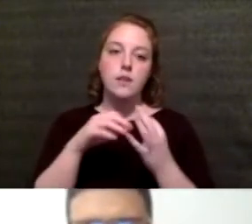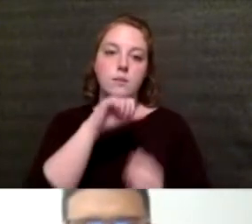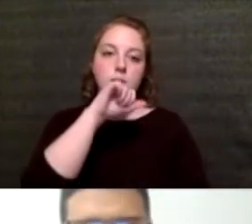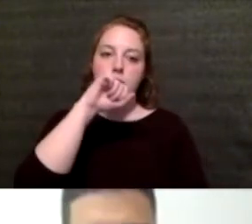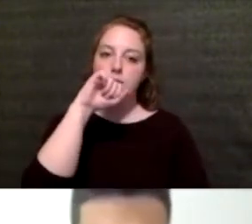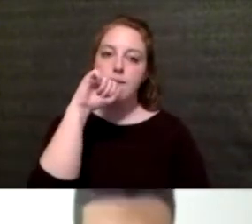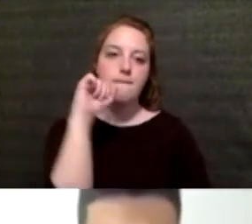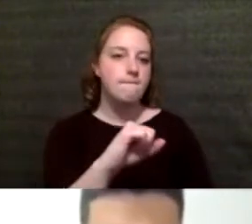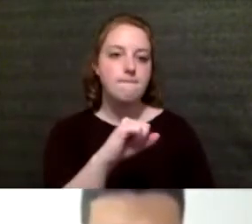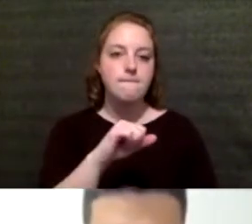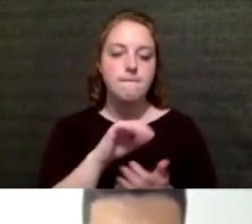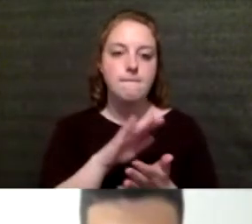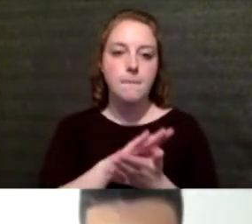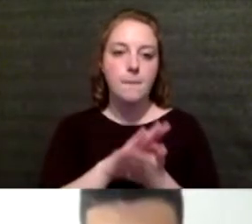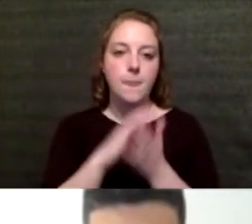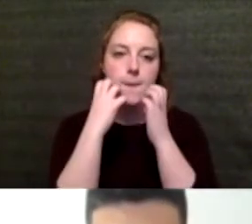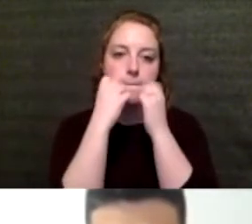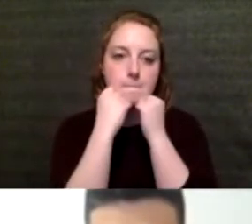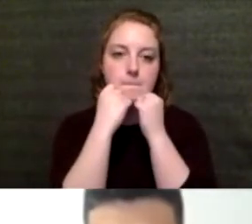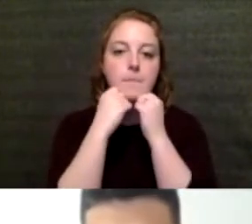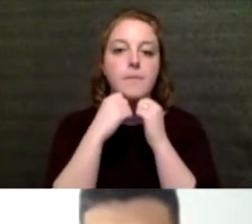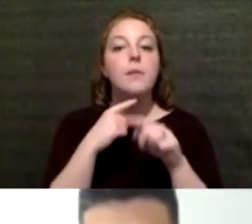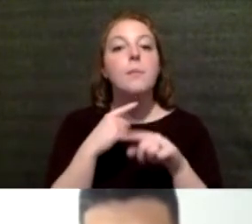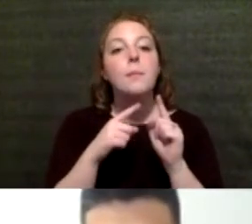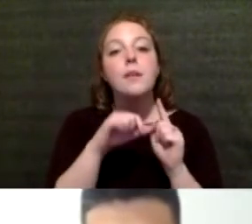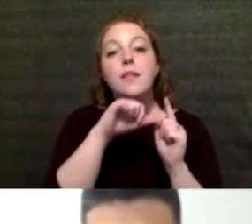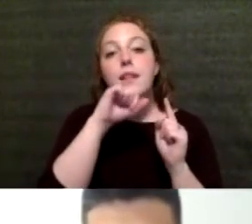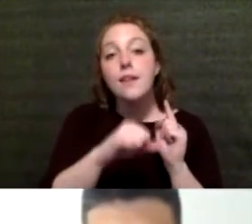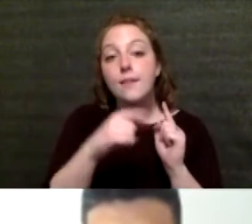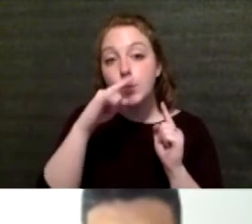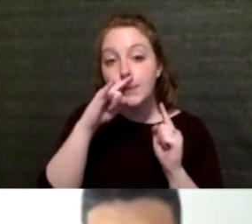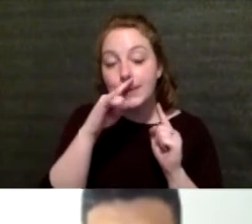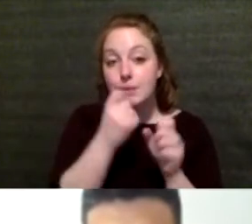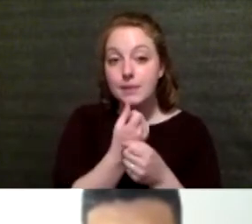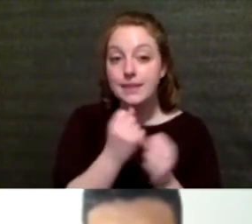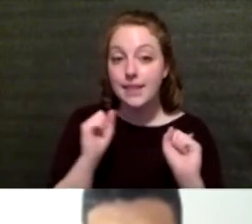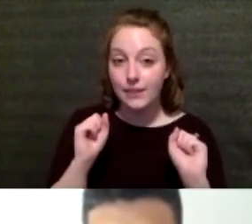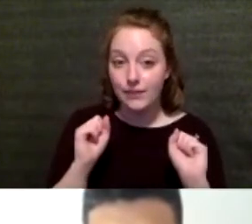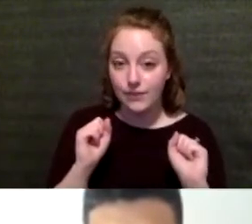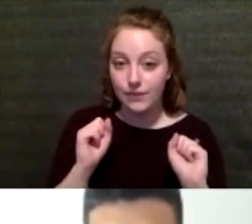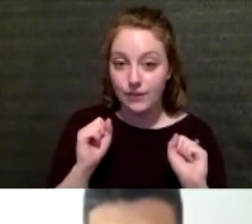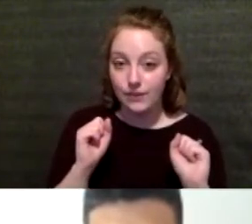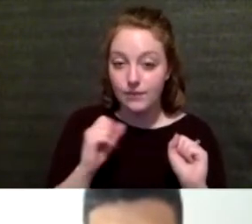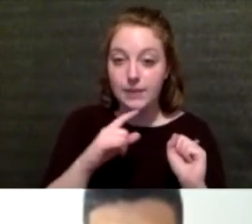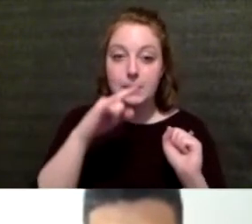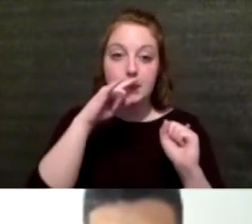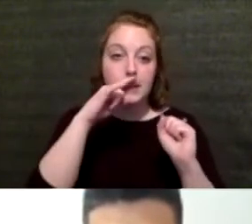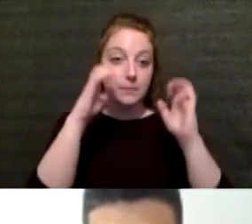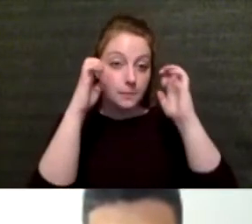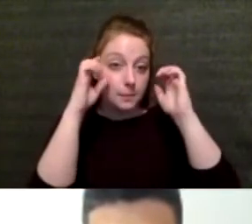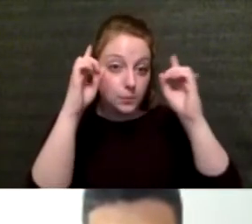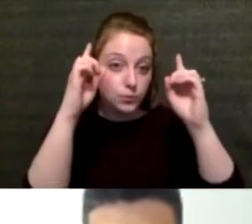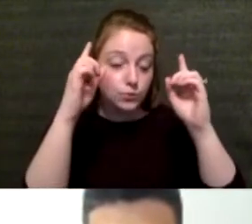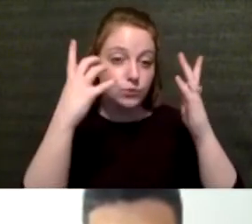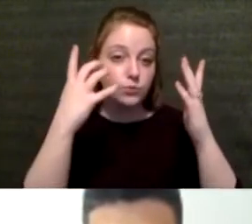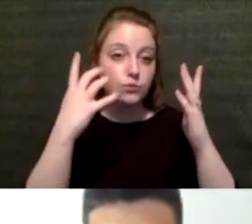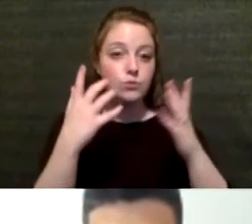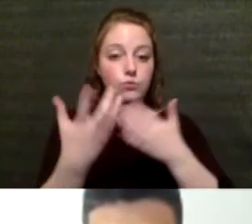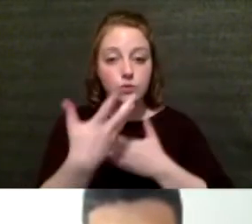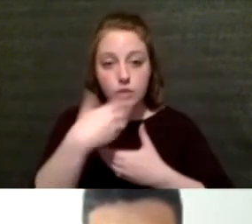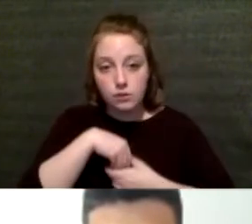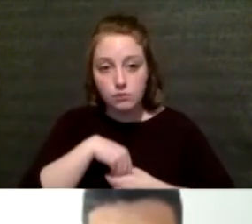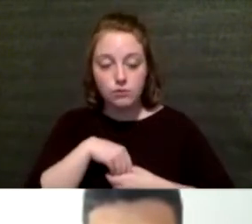but you know what, they loved their kids being safe, their kids being educated, engaged,